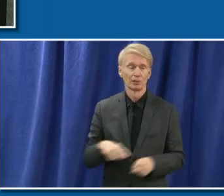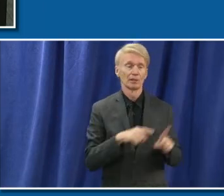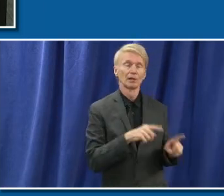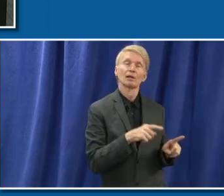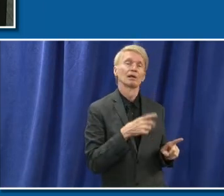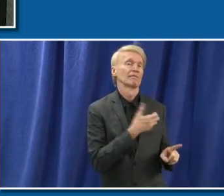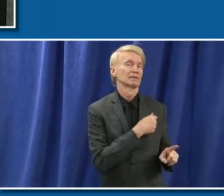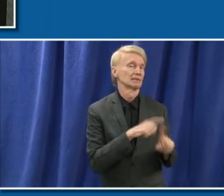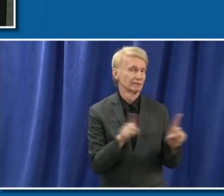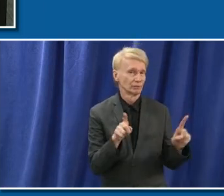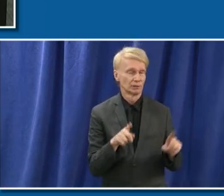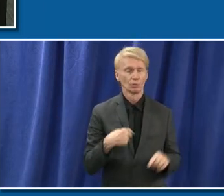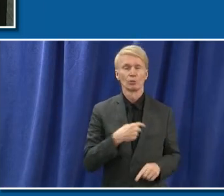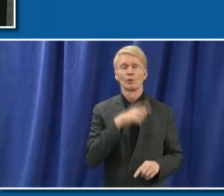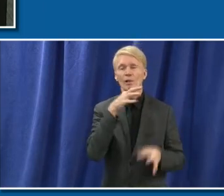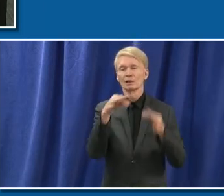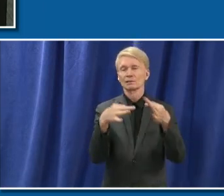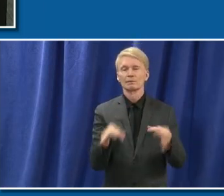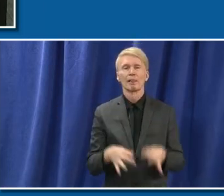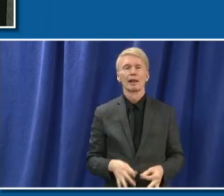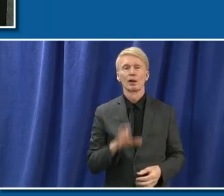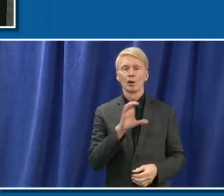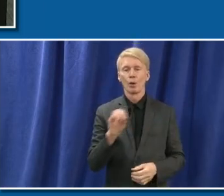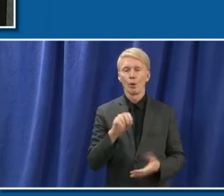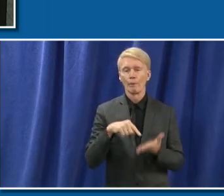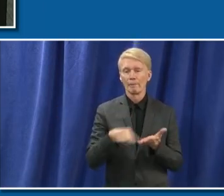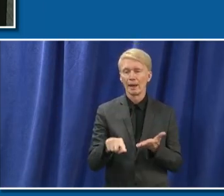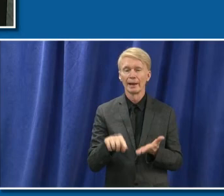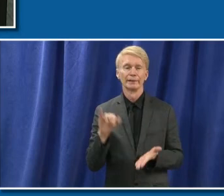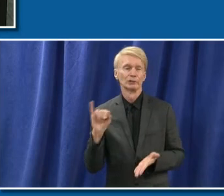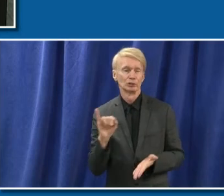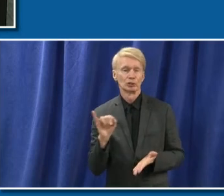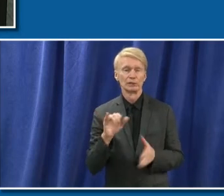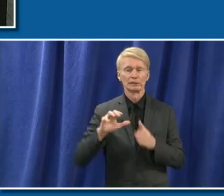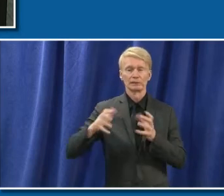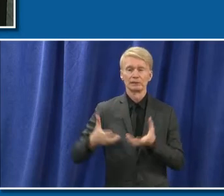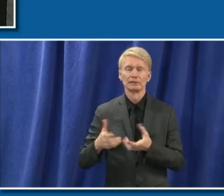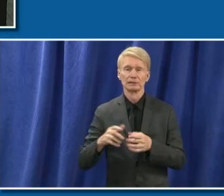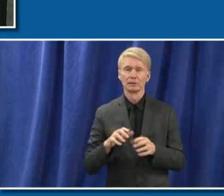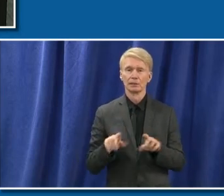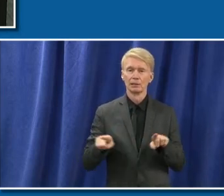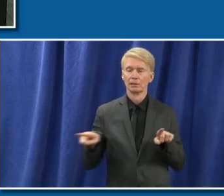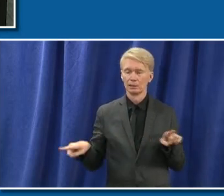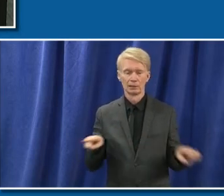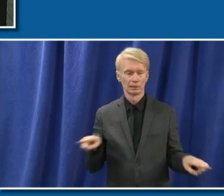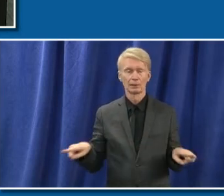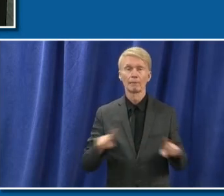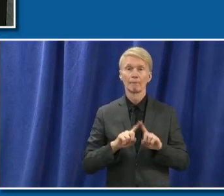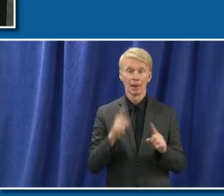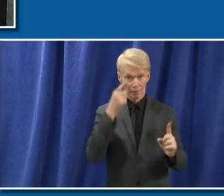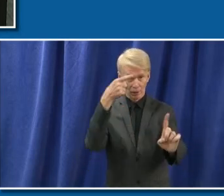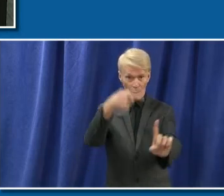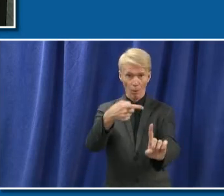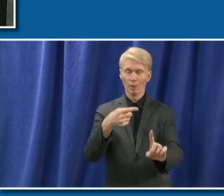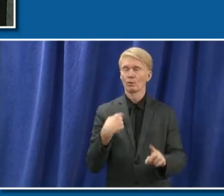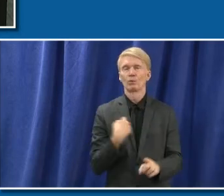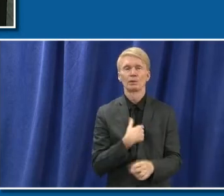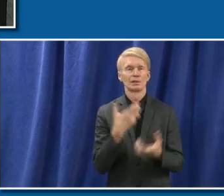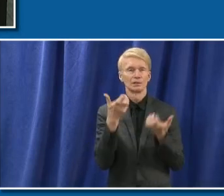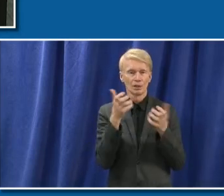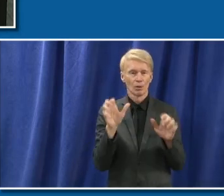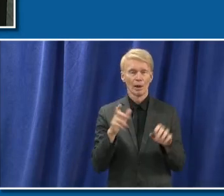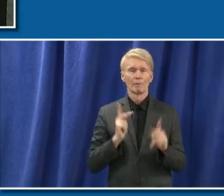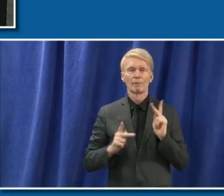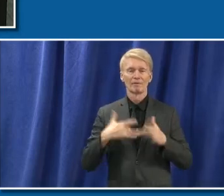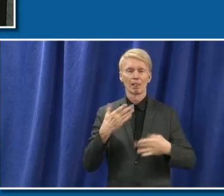more about things like copays, things like insurance, but absolutely our goal is to make sure that there are no barriers, and